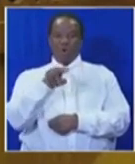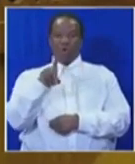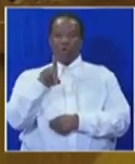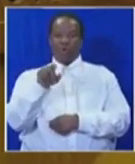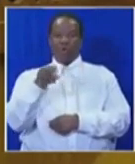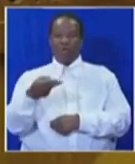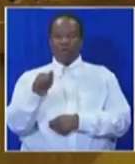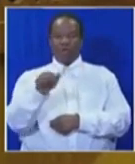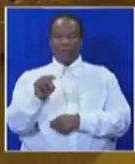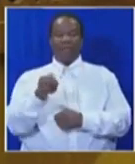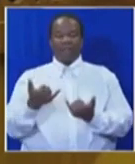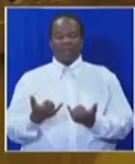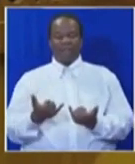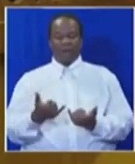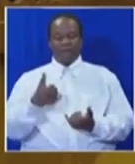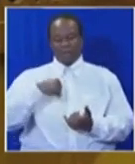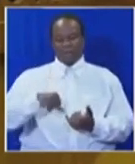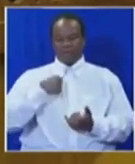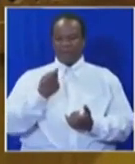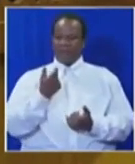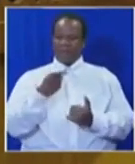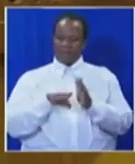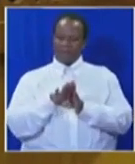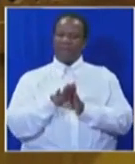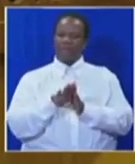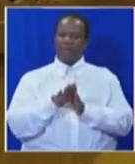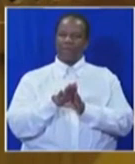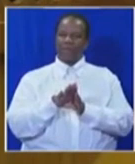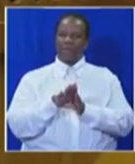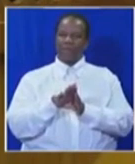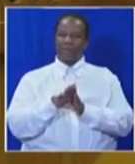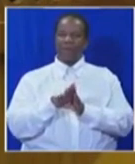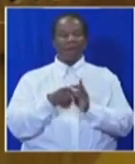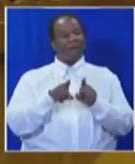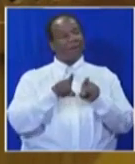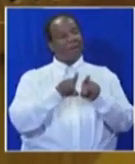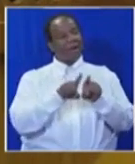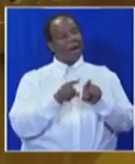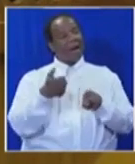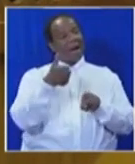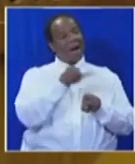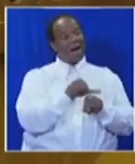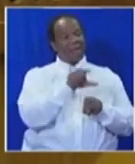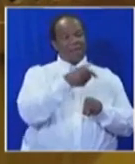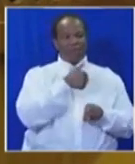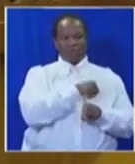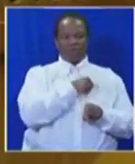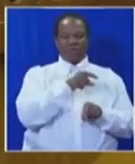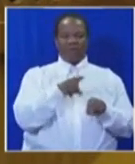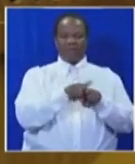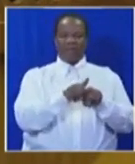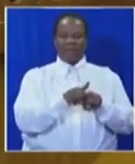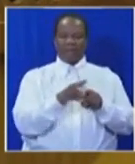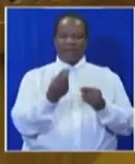slight improvements at municipalities, but at the same time, almost an equal number of municipalities have regressed and fallen into the dysfunctional